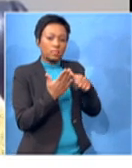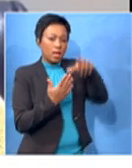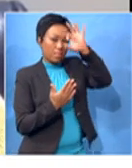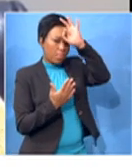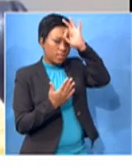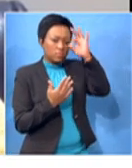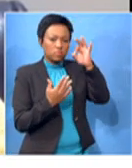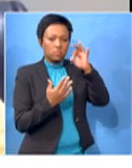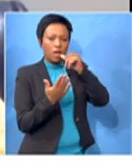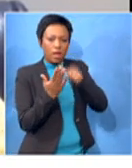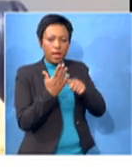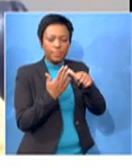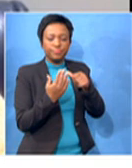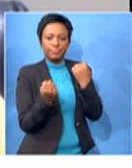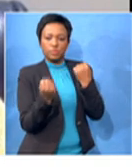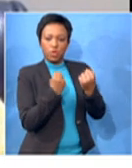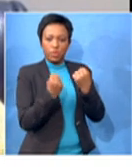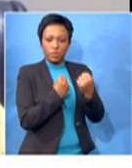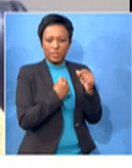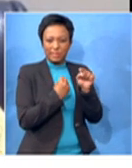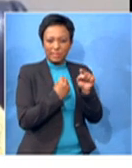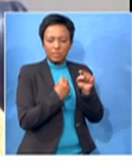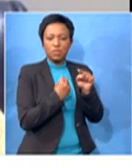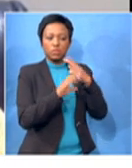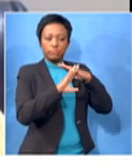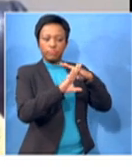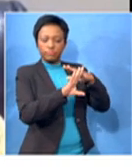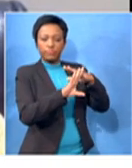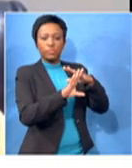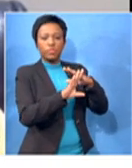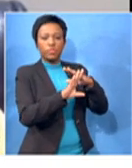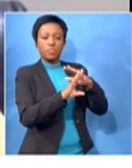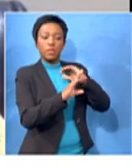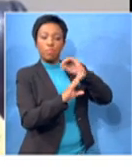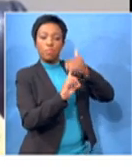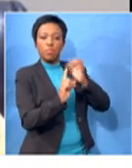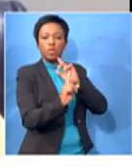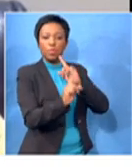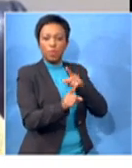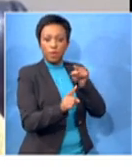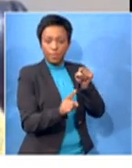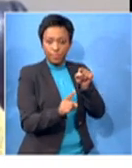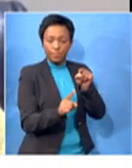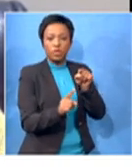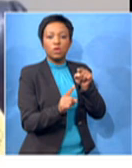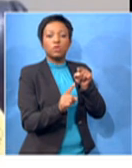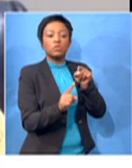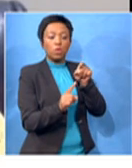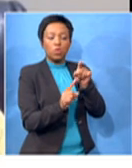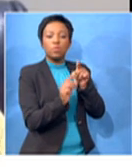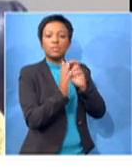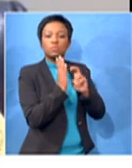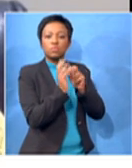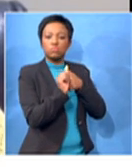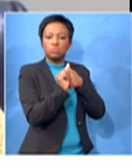have to conduct ourselves in such a way that we comply and adhere to that policy or the law. So we can't be seen to be